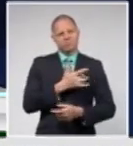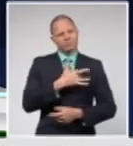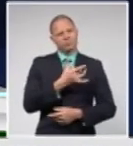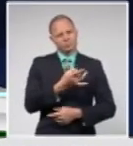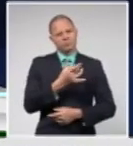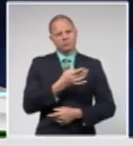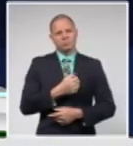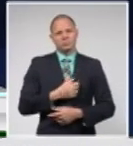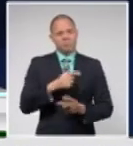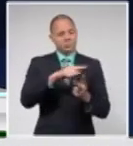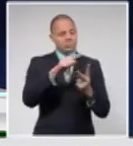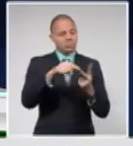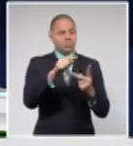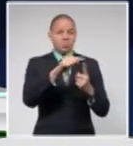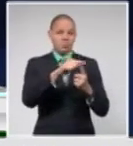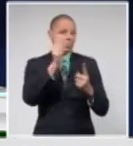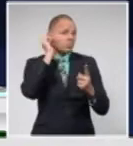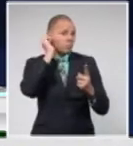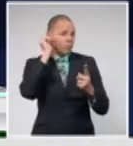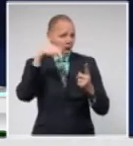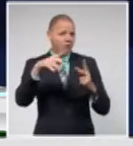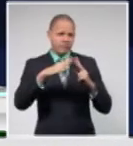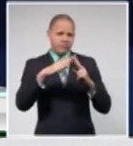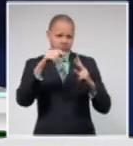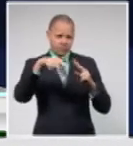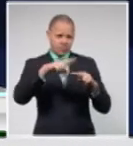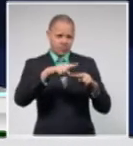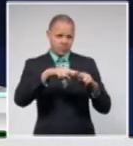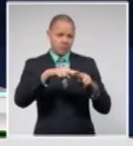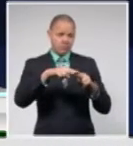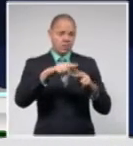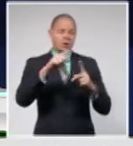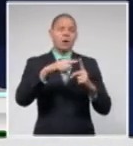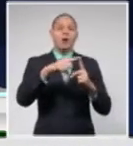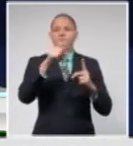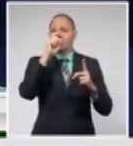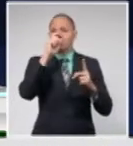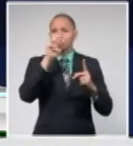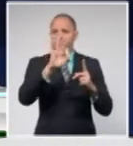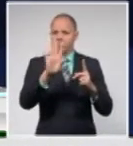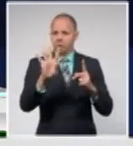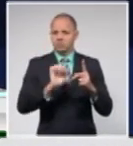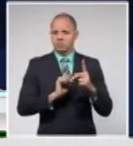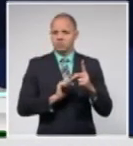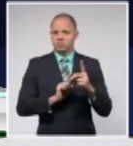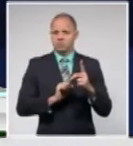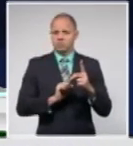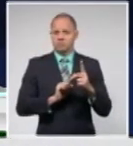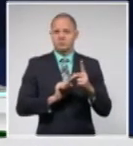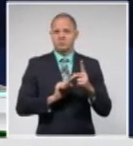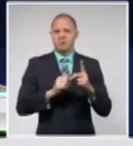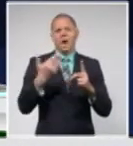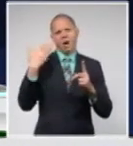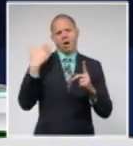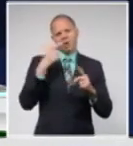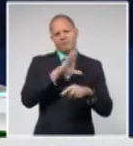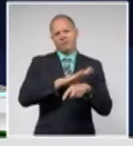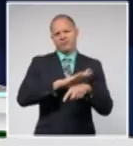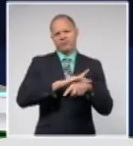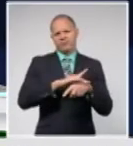was admitted to the hospital. The patient remained 3 days hospitalized and 1 in the